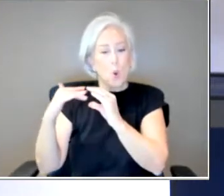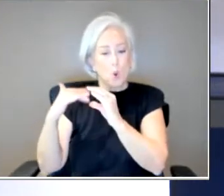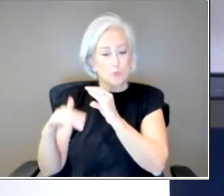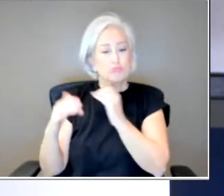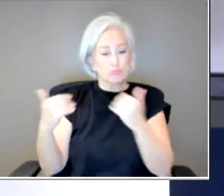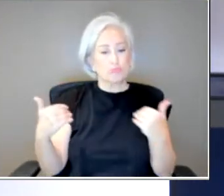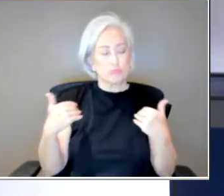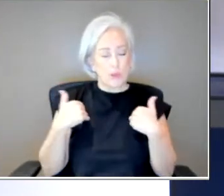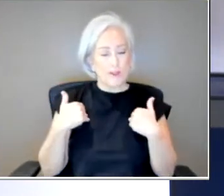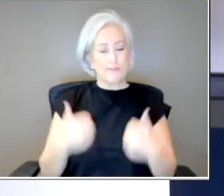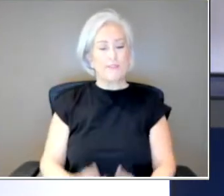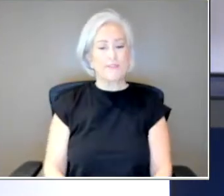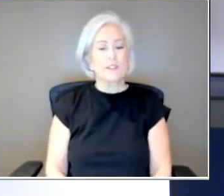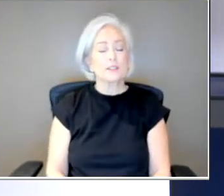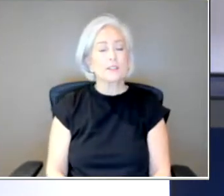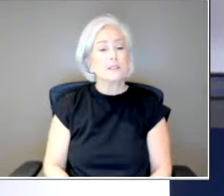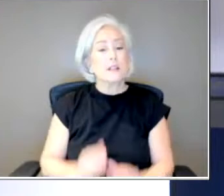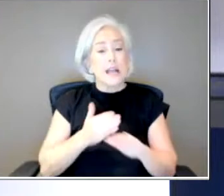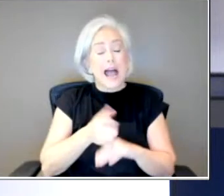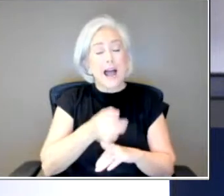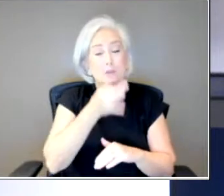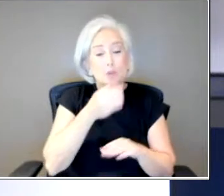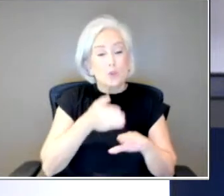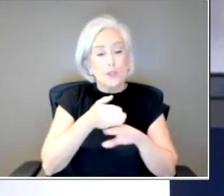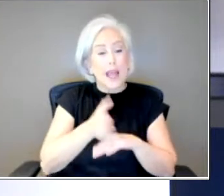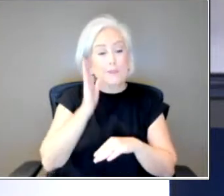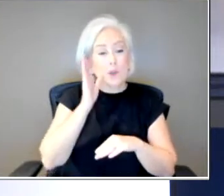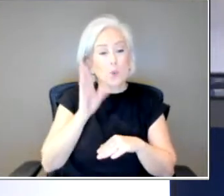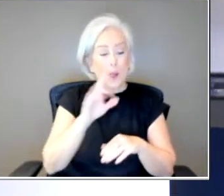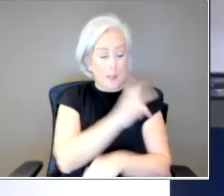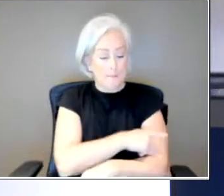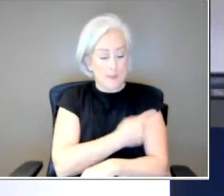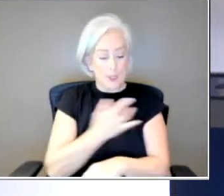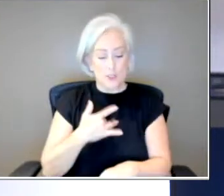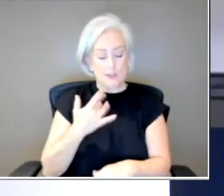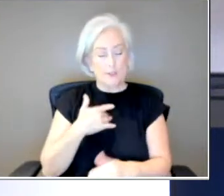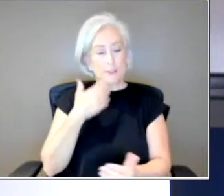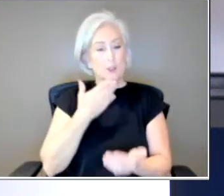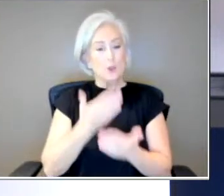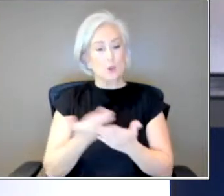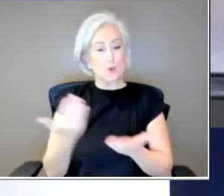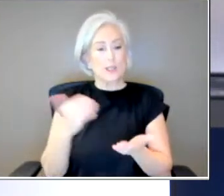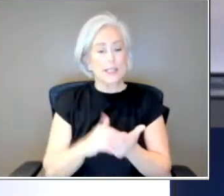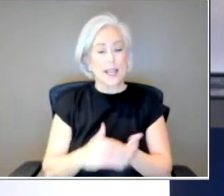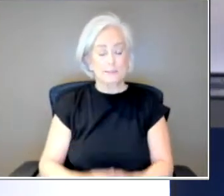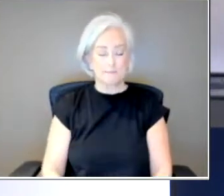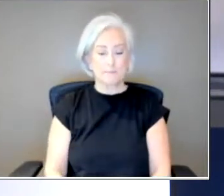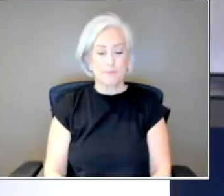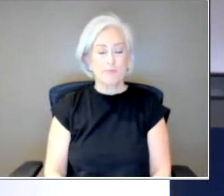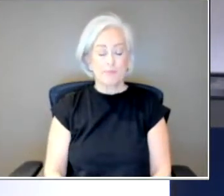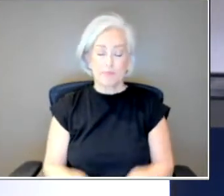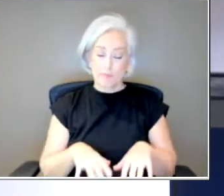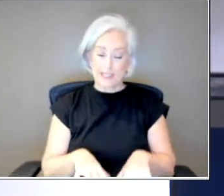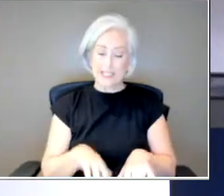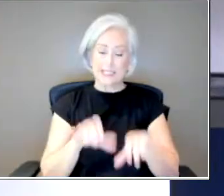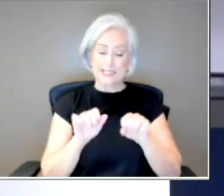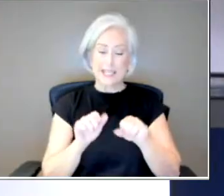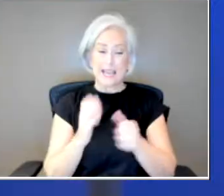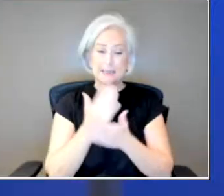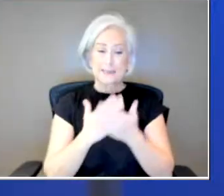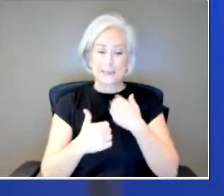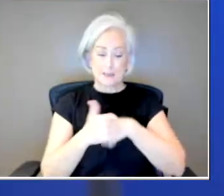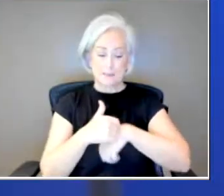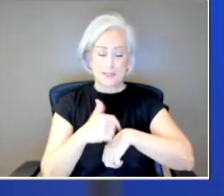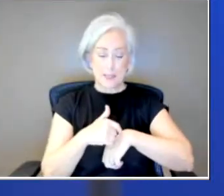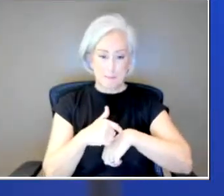around the knee. How soon after would a patient start to feel well again? So it does take a little bit of time. So the studies show really good responses,